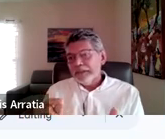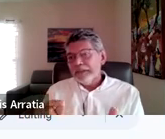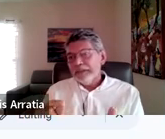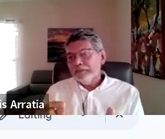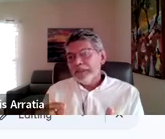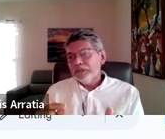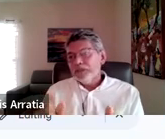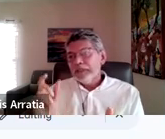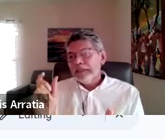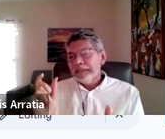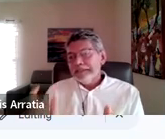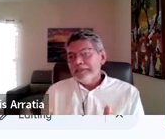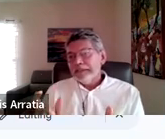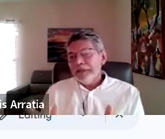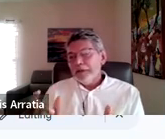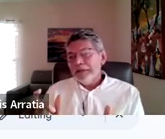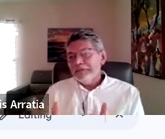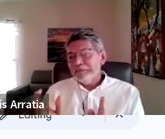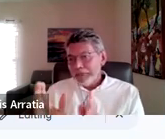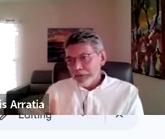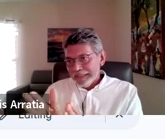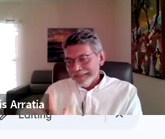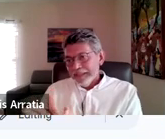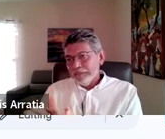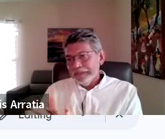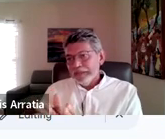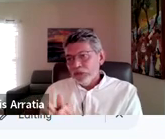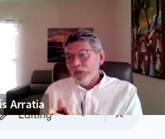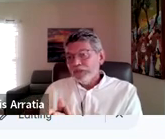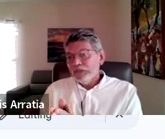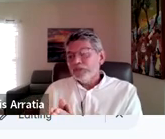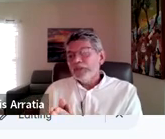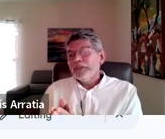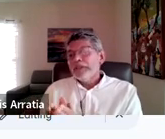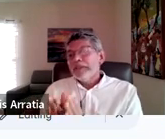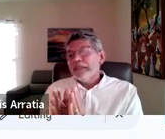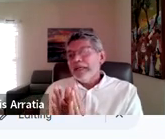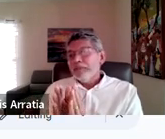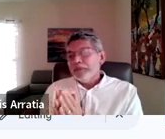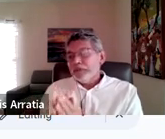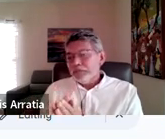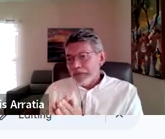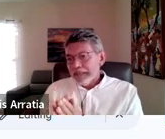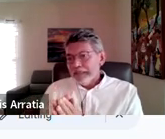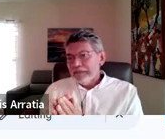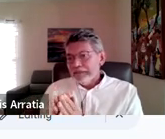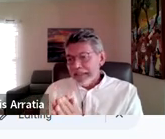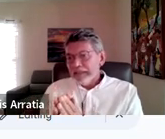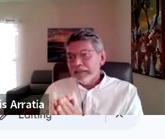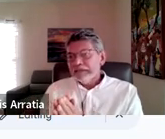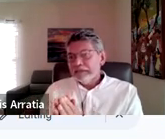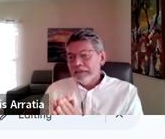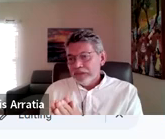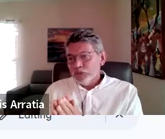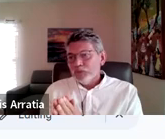like they fit here because this is about having people at the government that know what to look for. And when you're providing